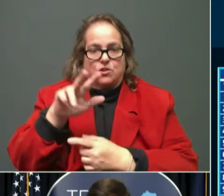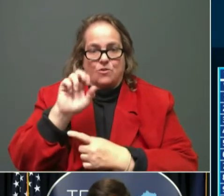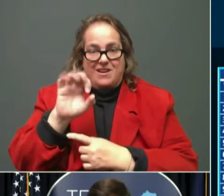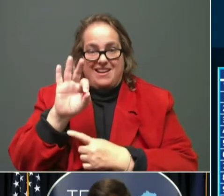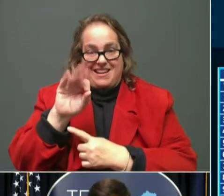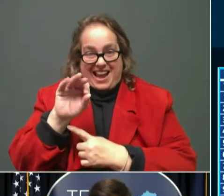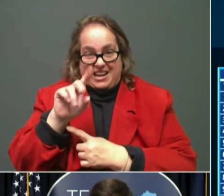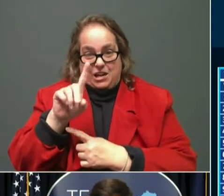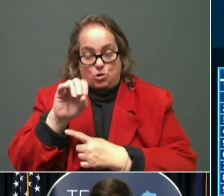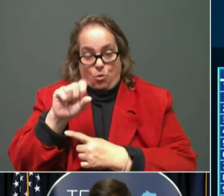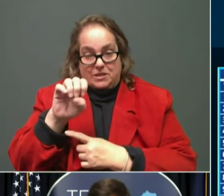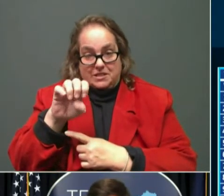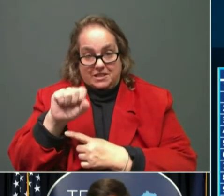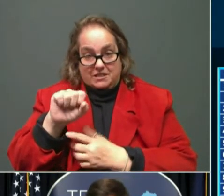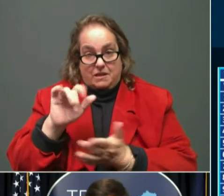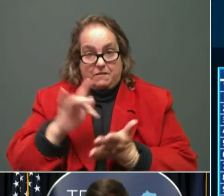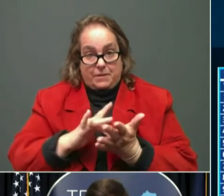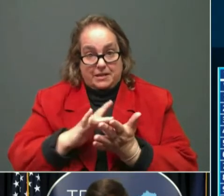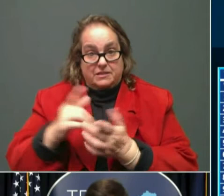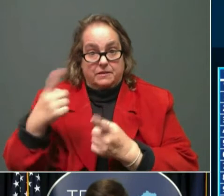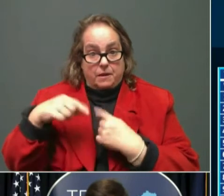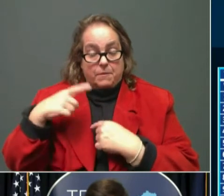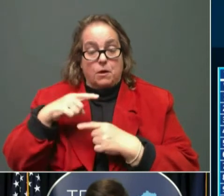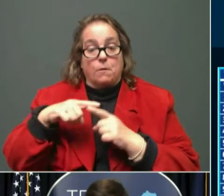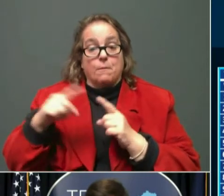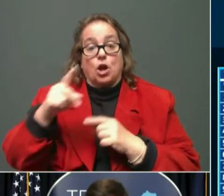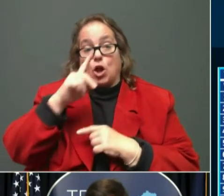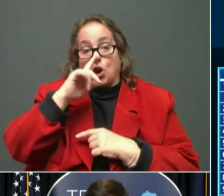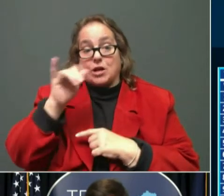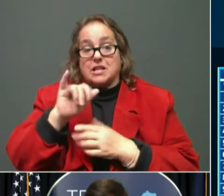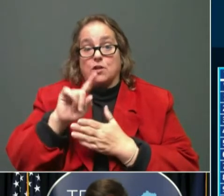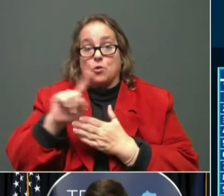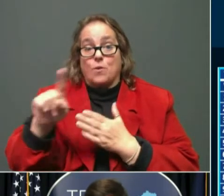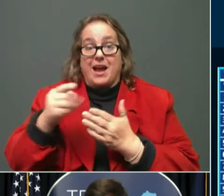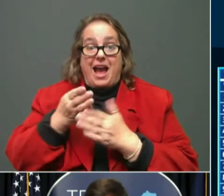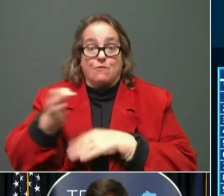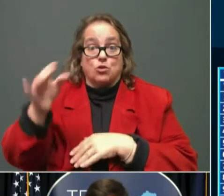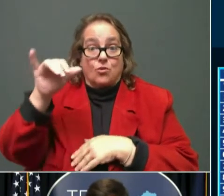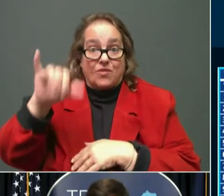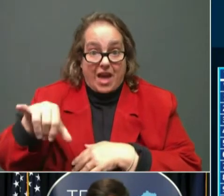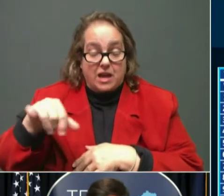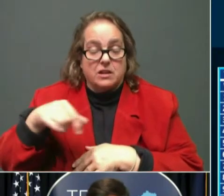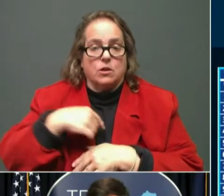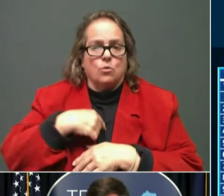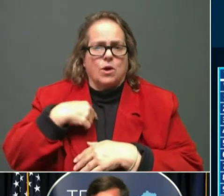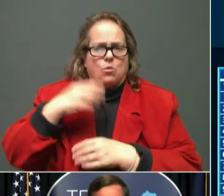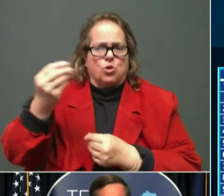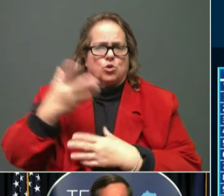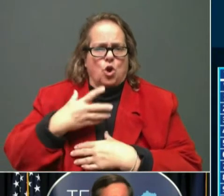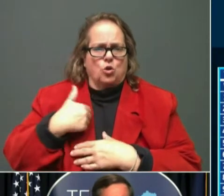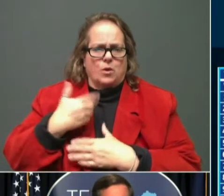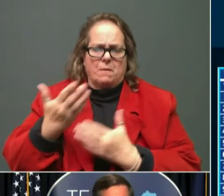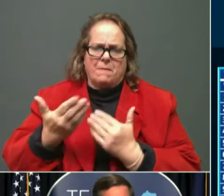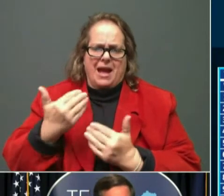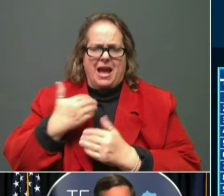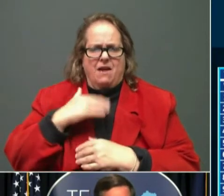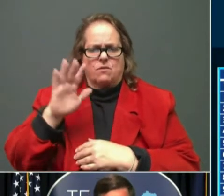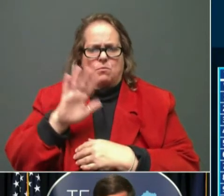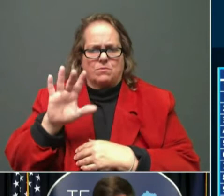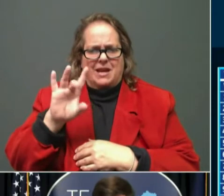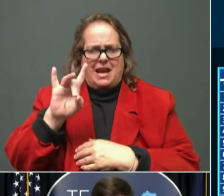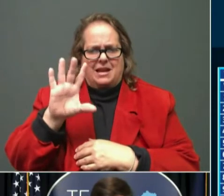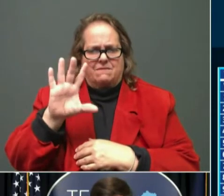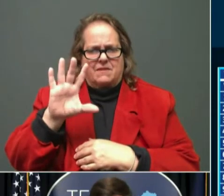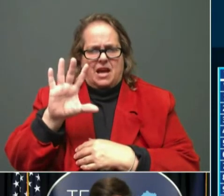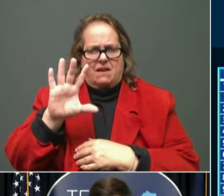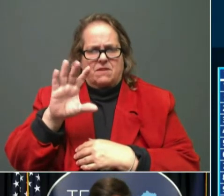it looks like the following week, we've now been told we'll have a little more, or right at 8,500 additional